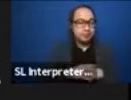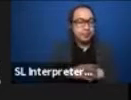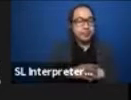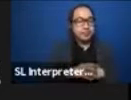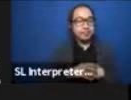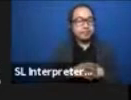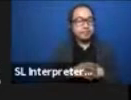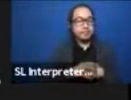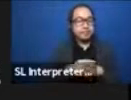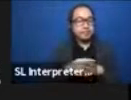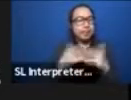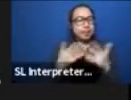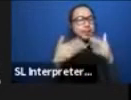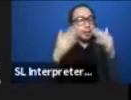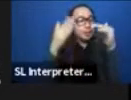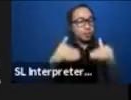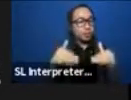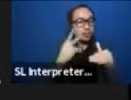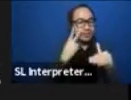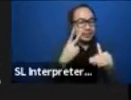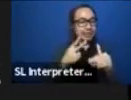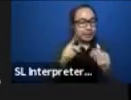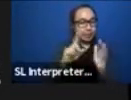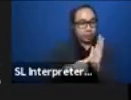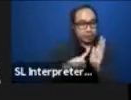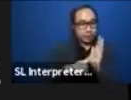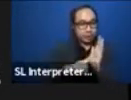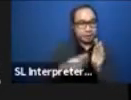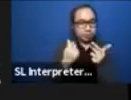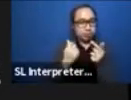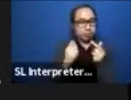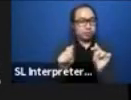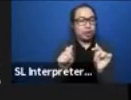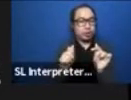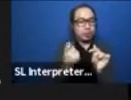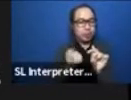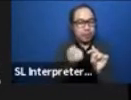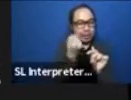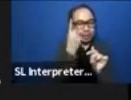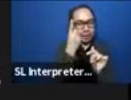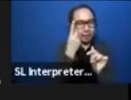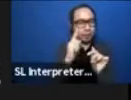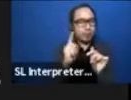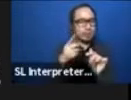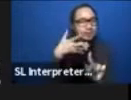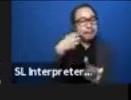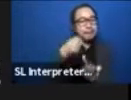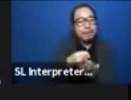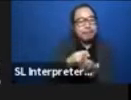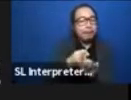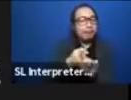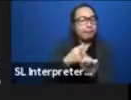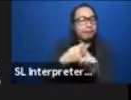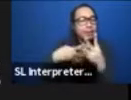And also in this research, we tried to understand the impact of social media on young men's experiences of